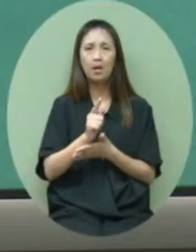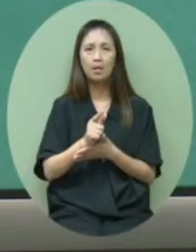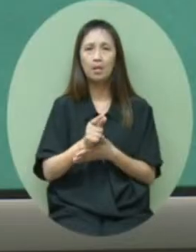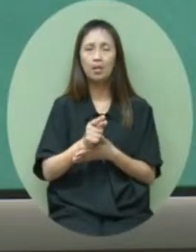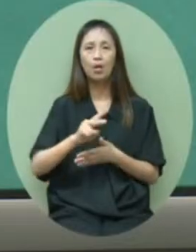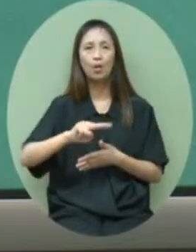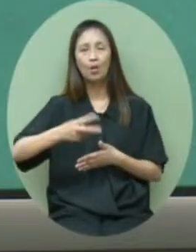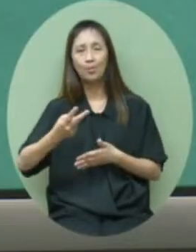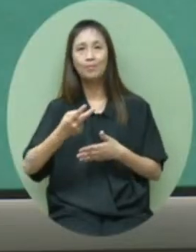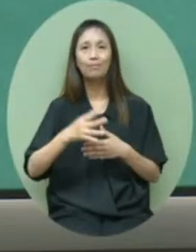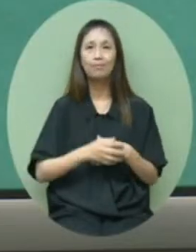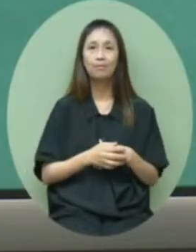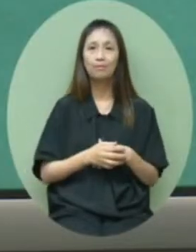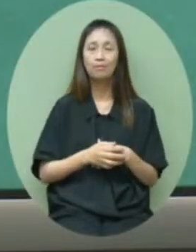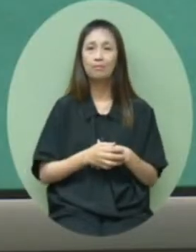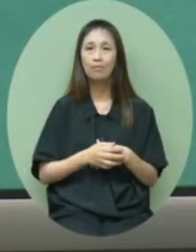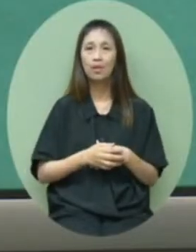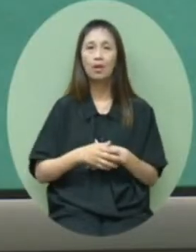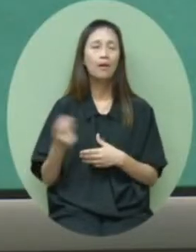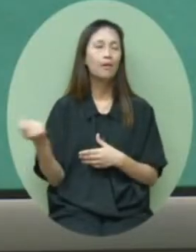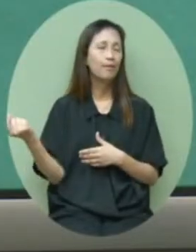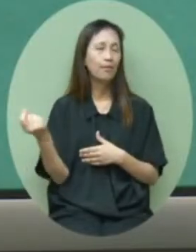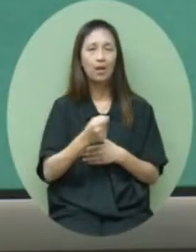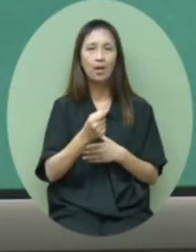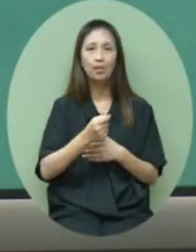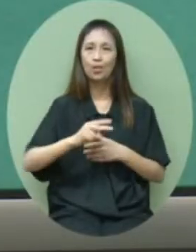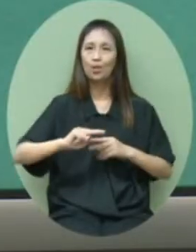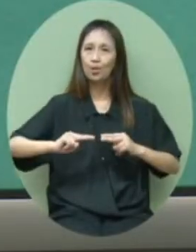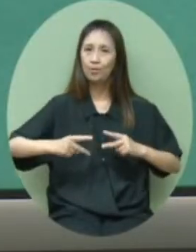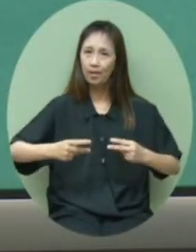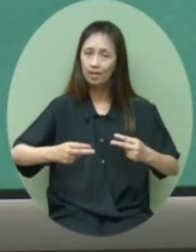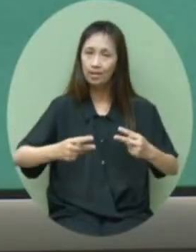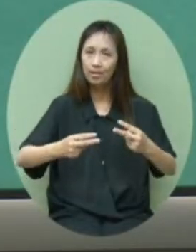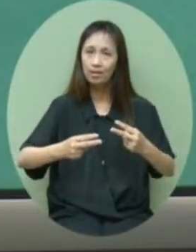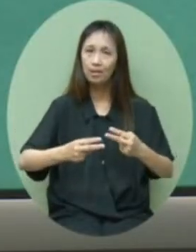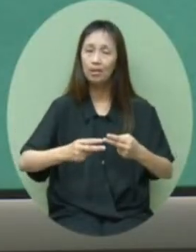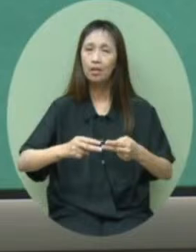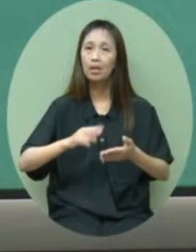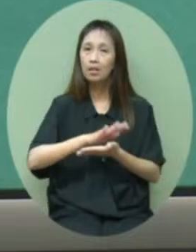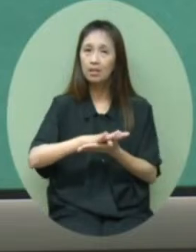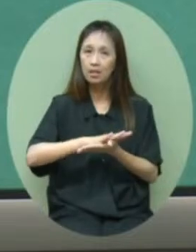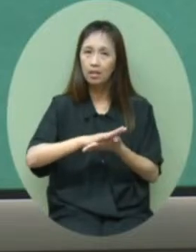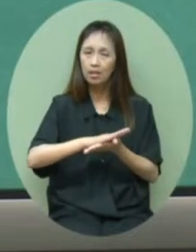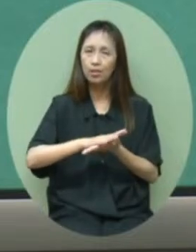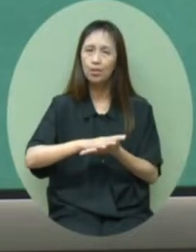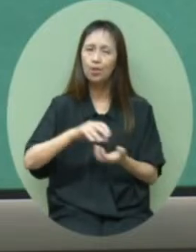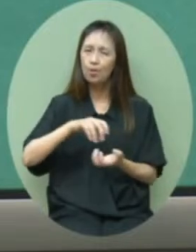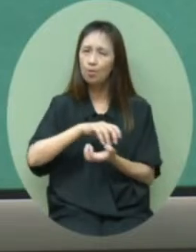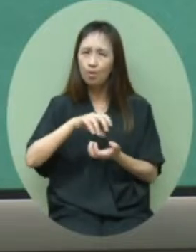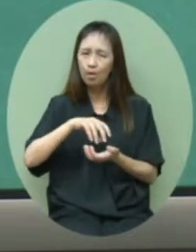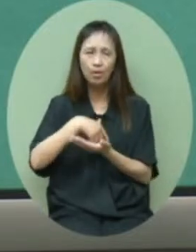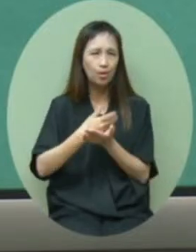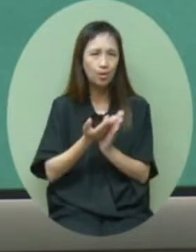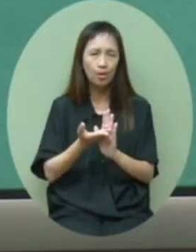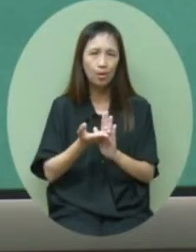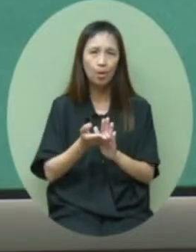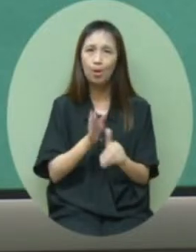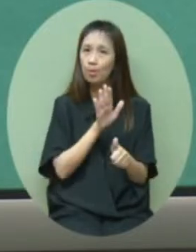make Hong Kong successful. We have seen unprecedented changes in a century, and then there are